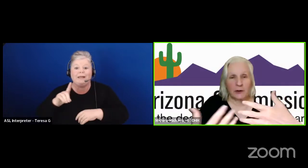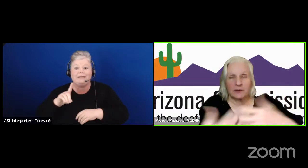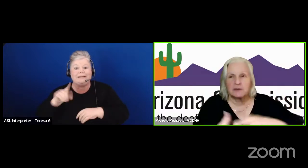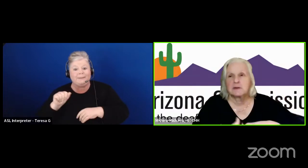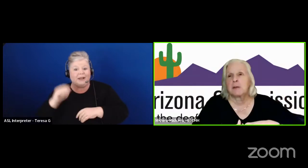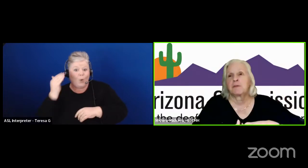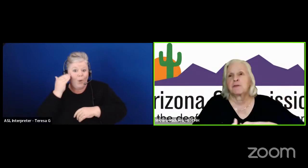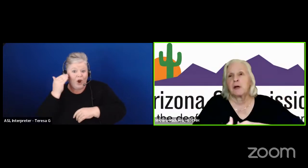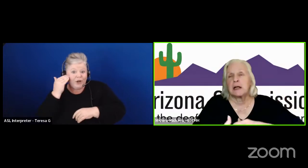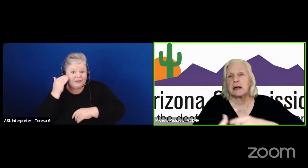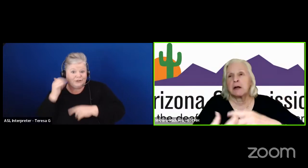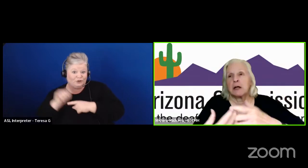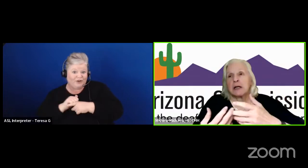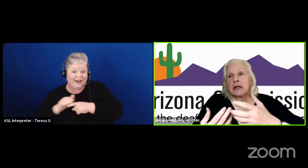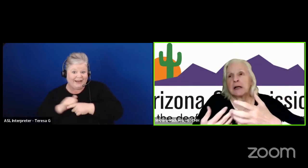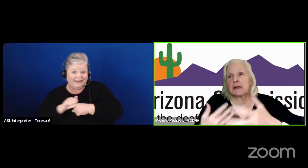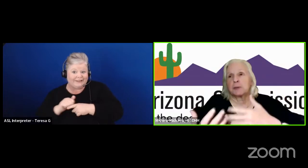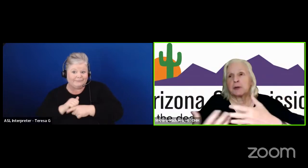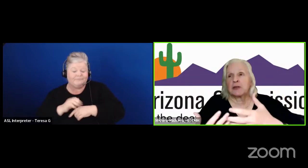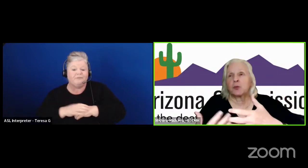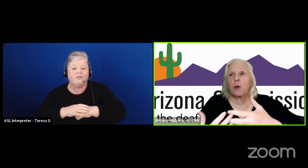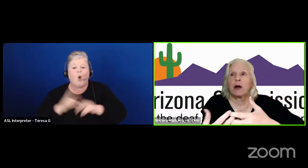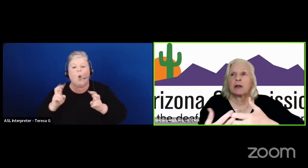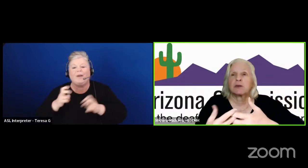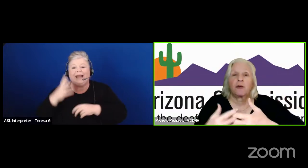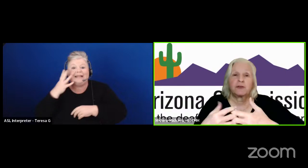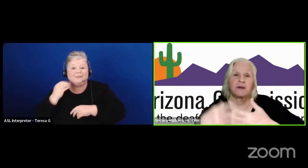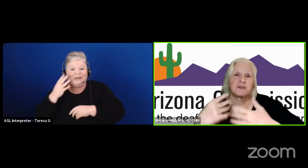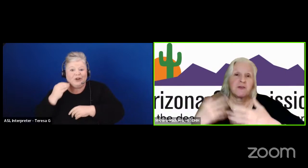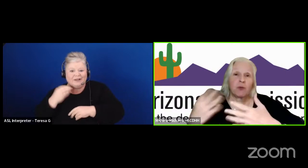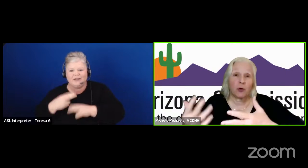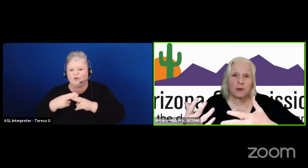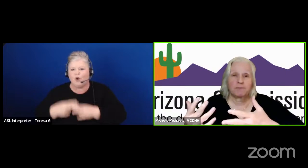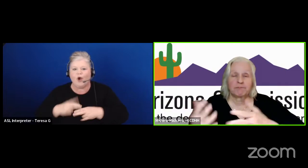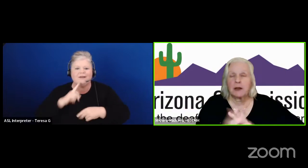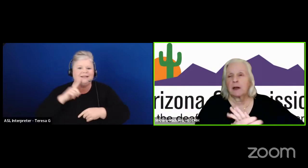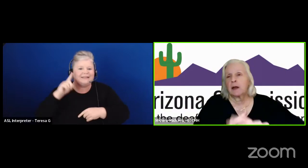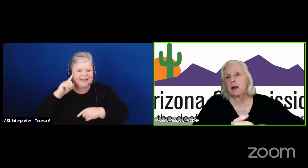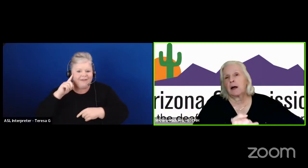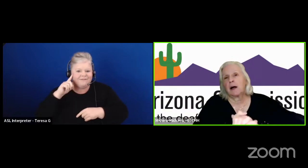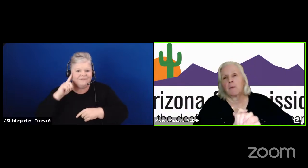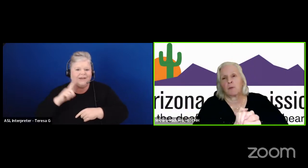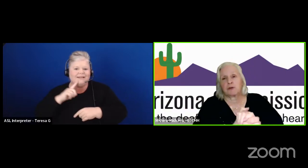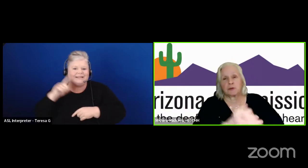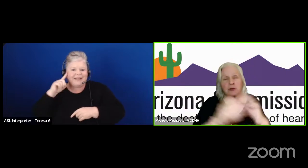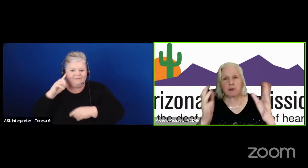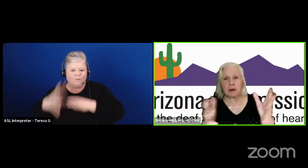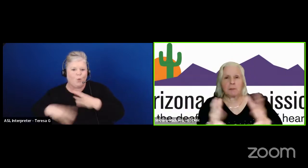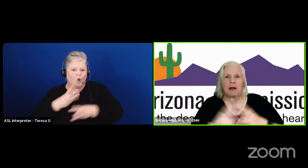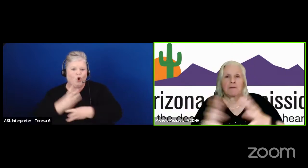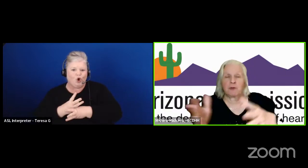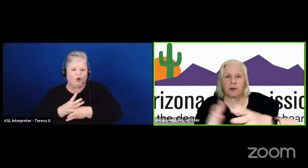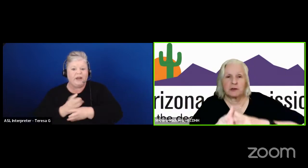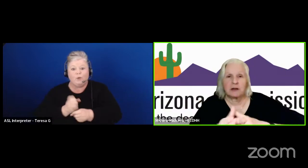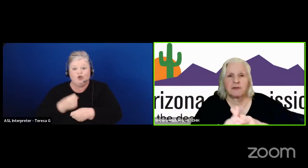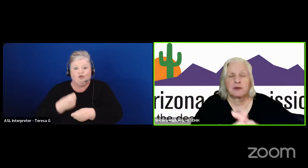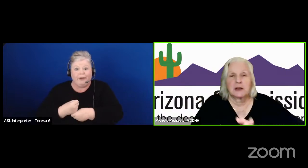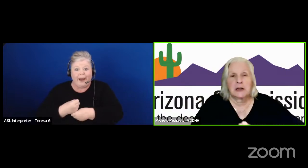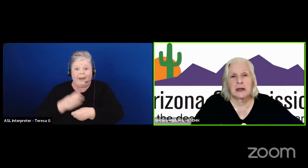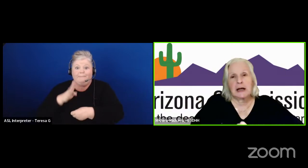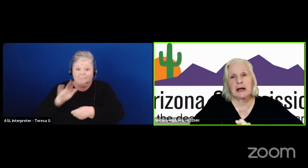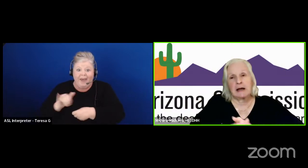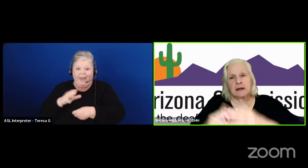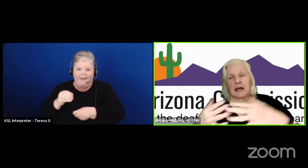disability awareness type of training experience, where it's called Deaf World, which was created by and for the